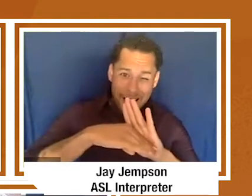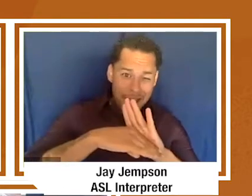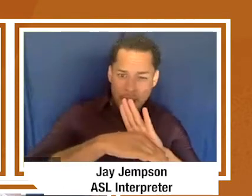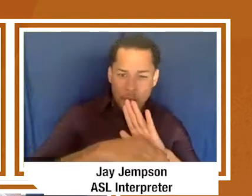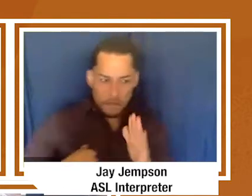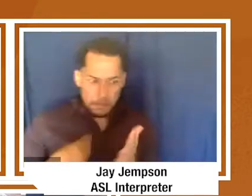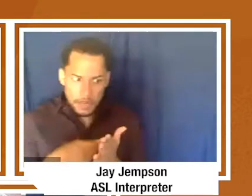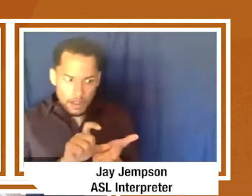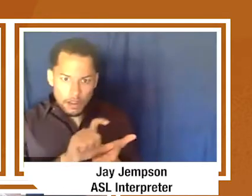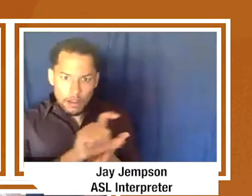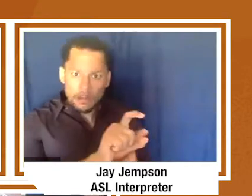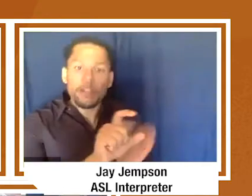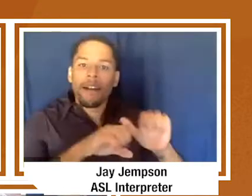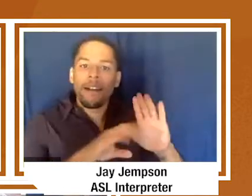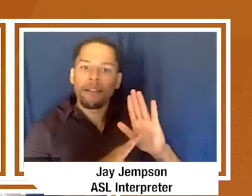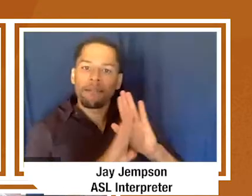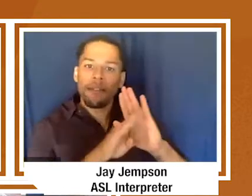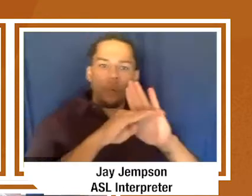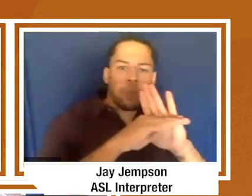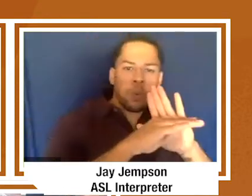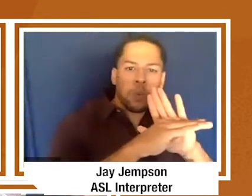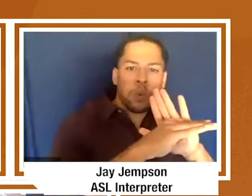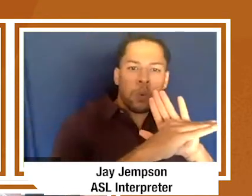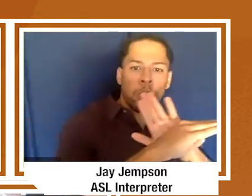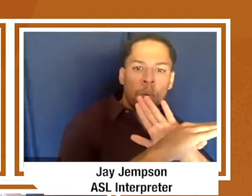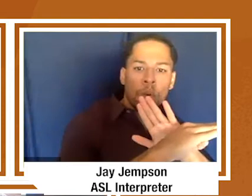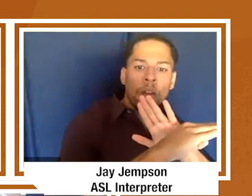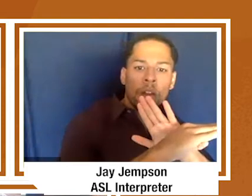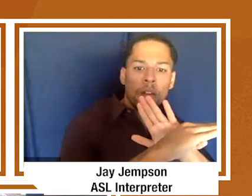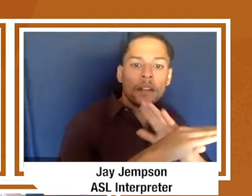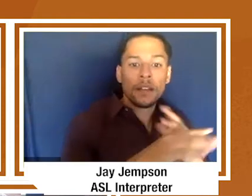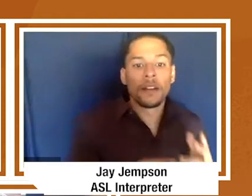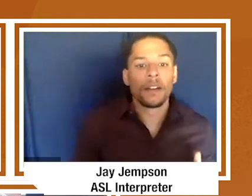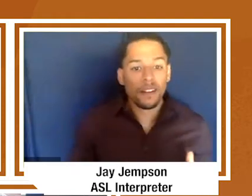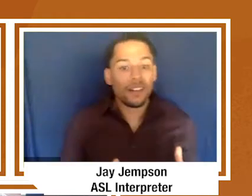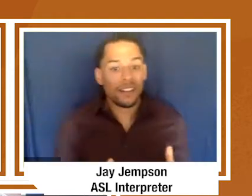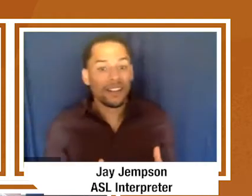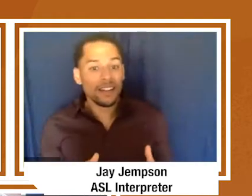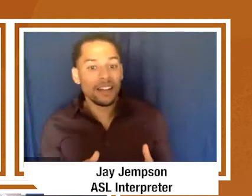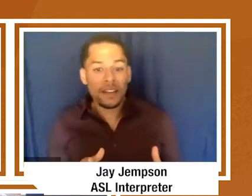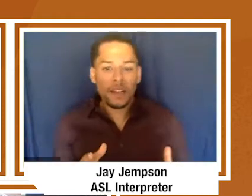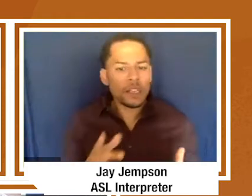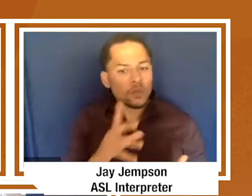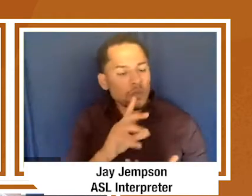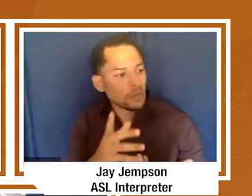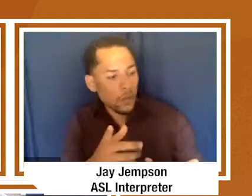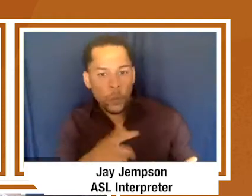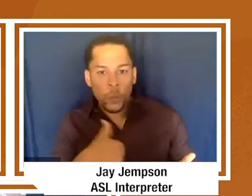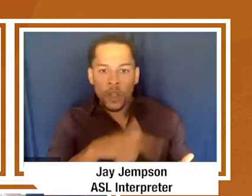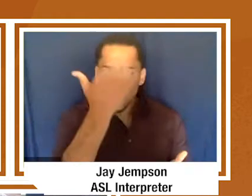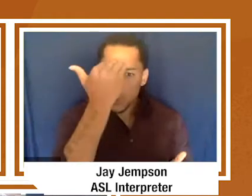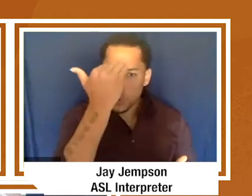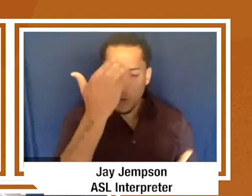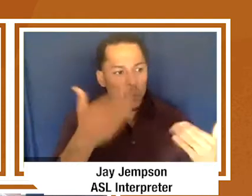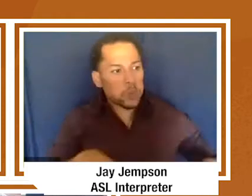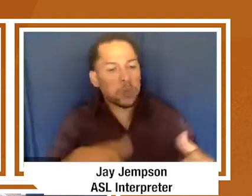asked. It's a very simple process because we know people are already tasked with all the other things that are going